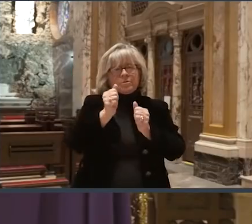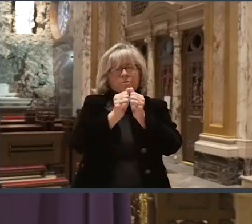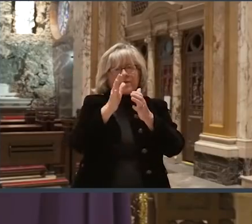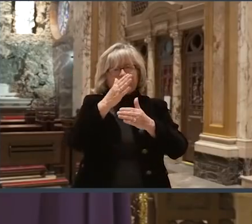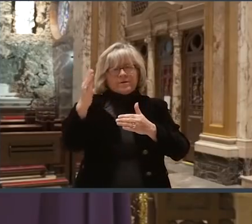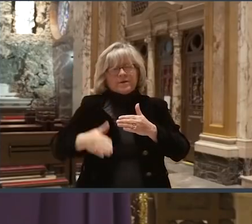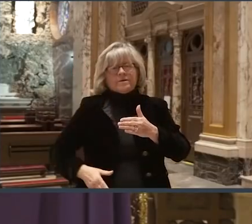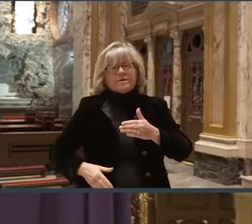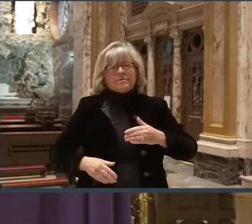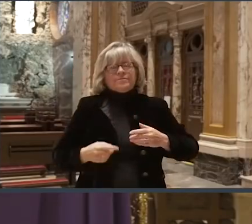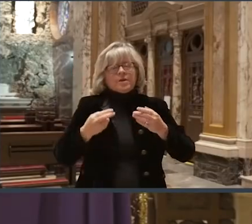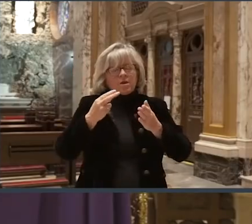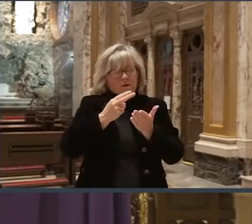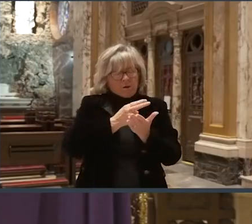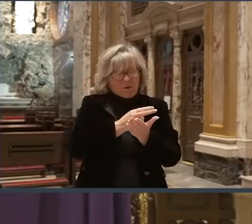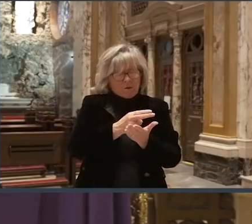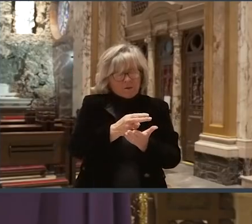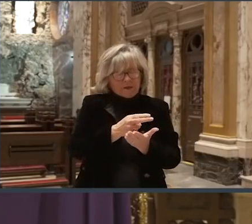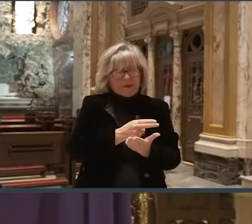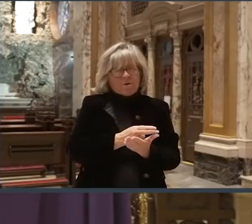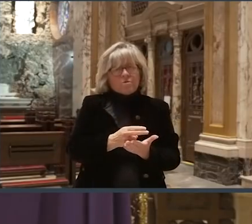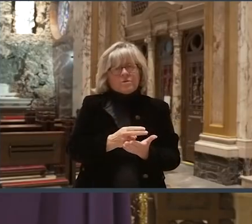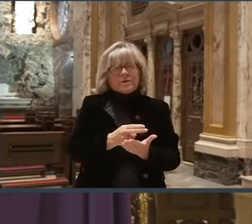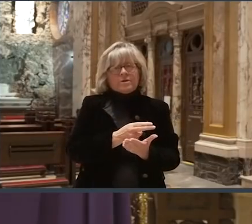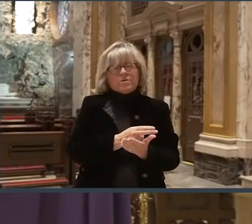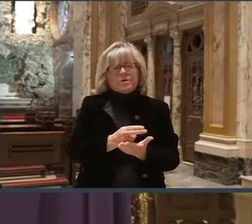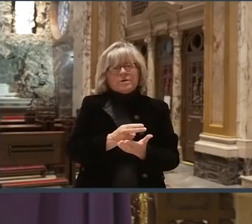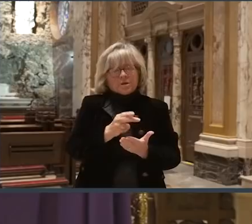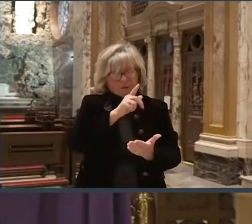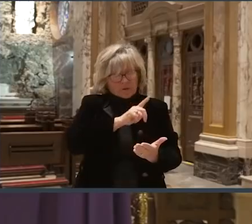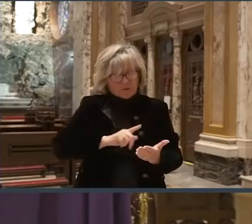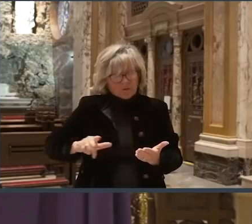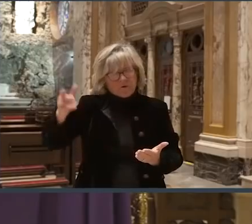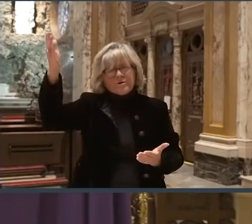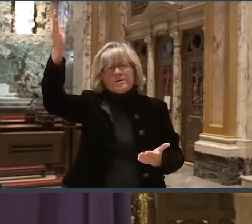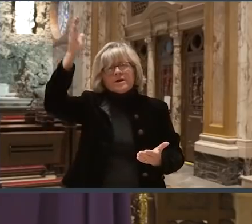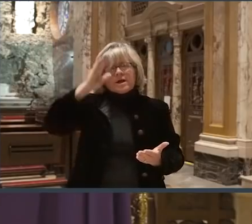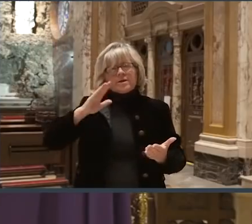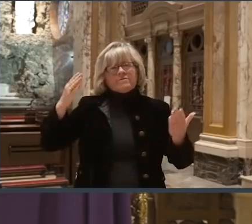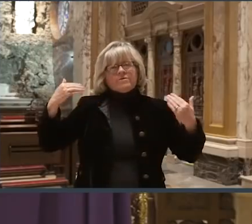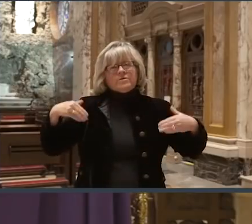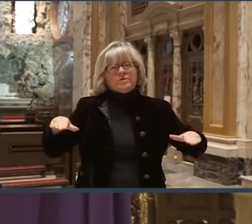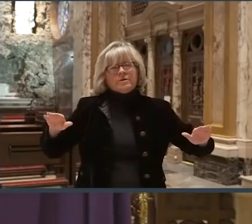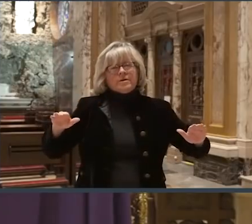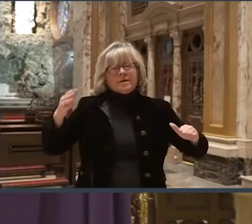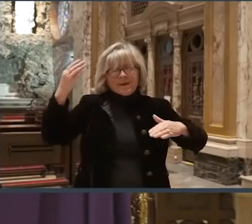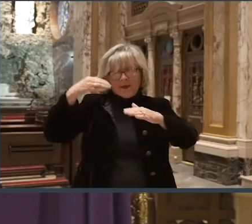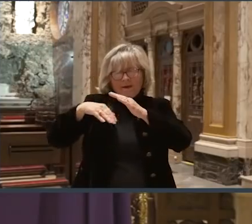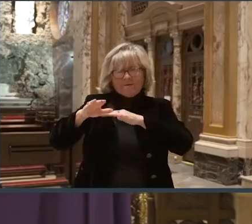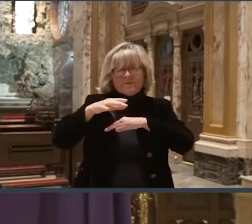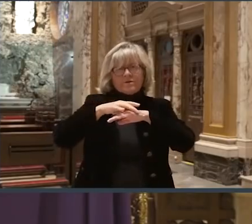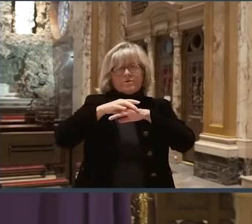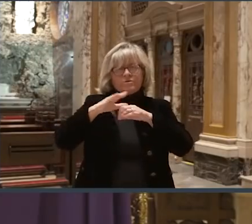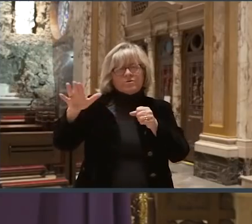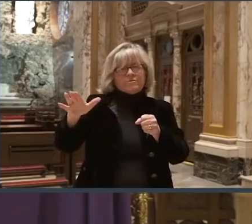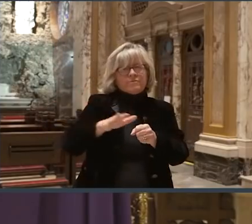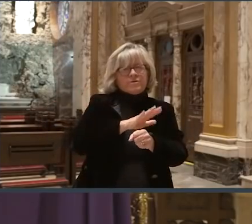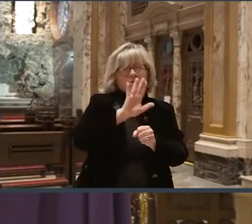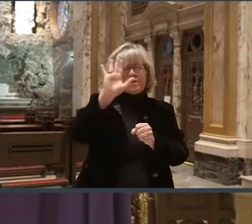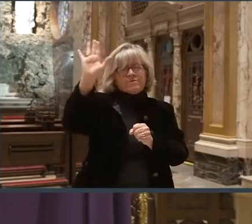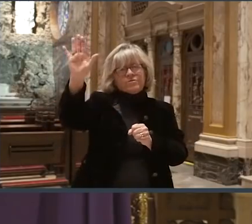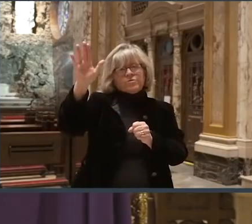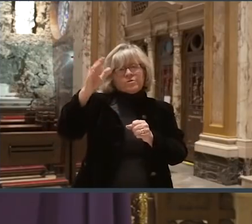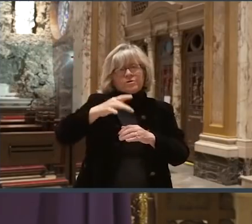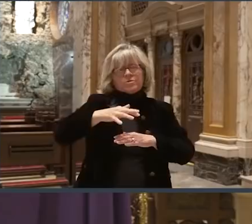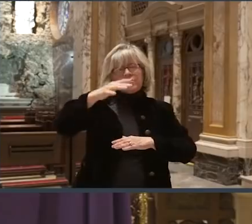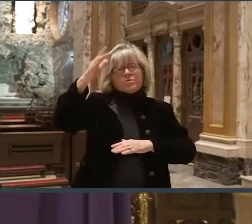acclaim. Holy, holy, holy, Lord God of hosts, heaven and earth are full of your glory.